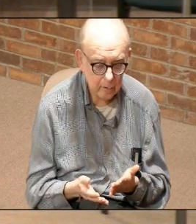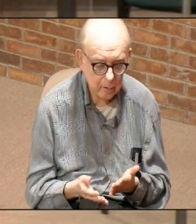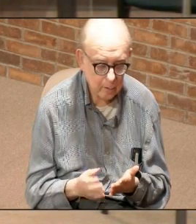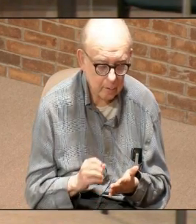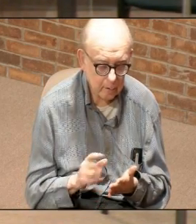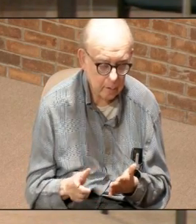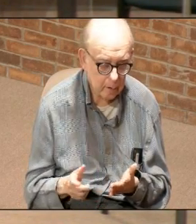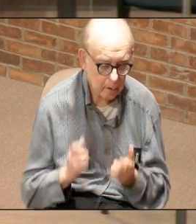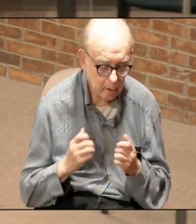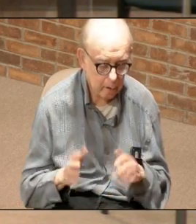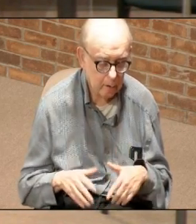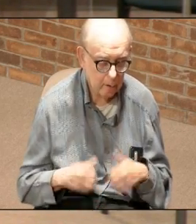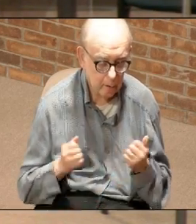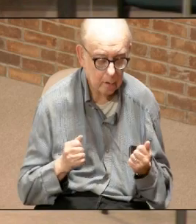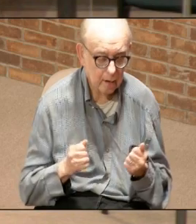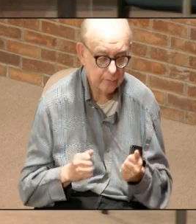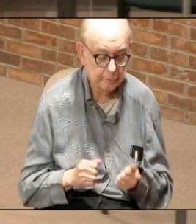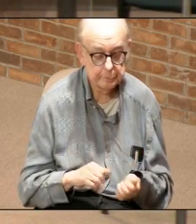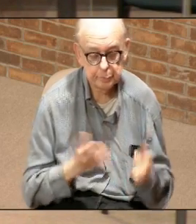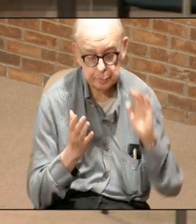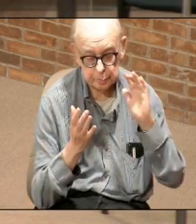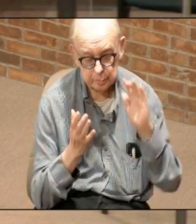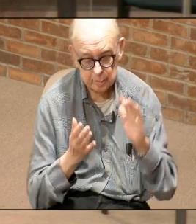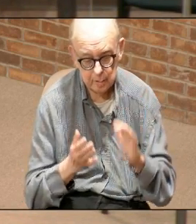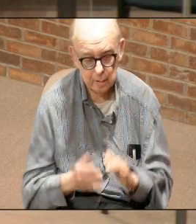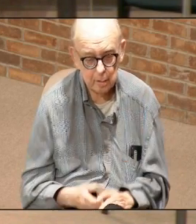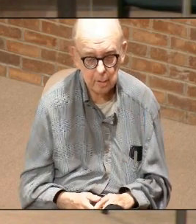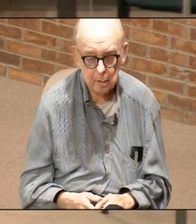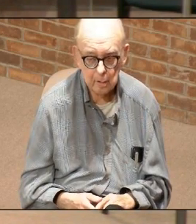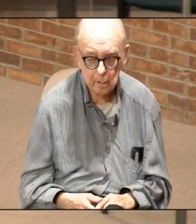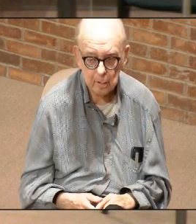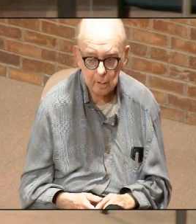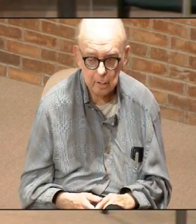So all of a sudden our life is turned upside down.